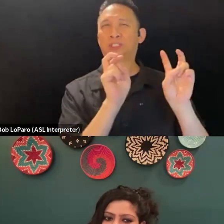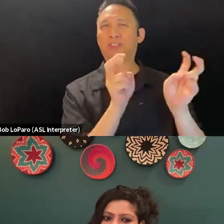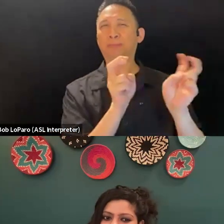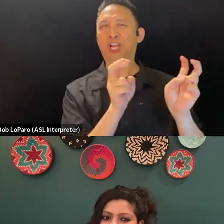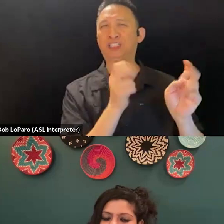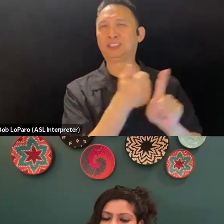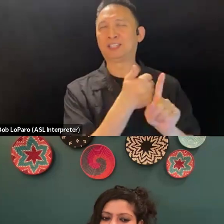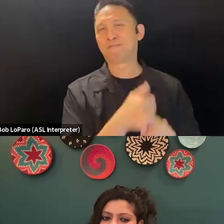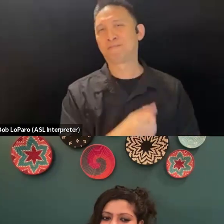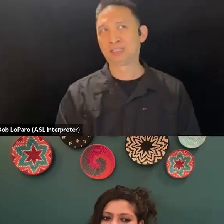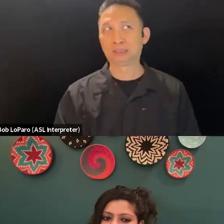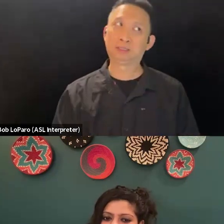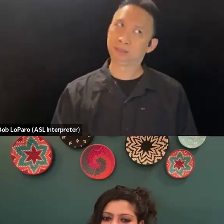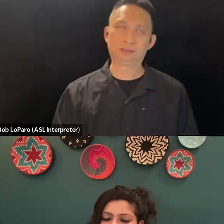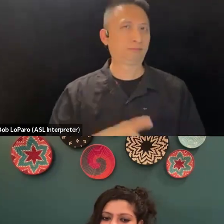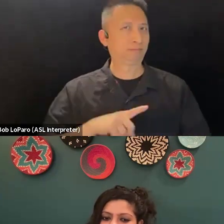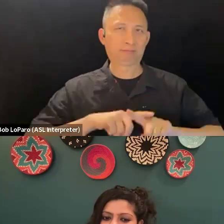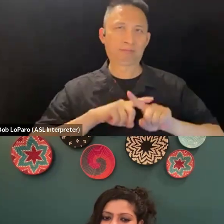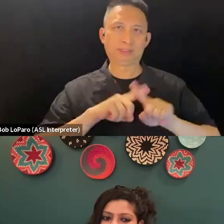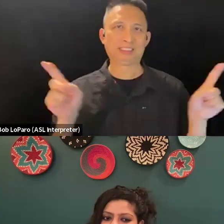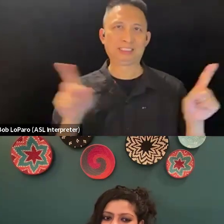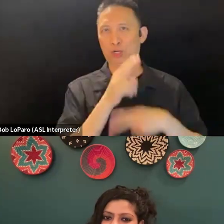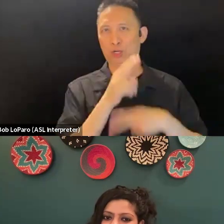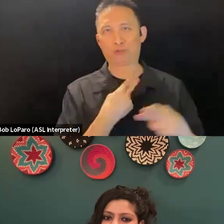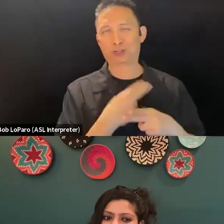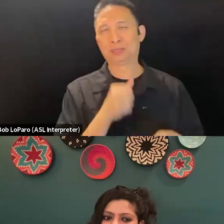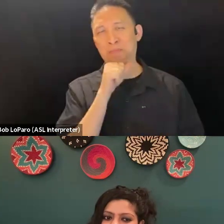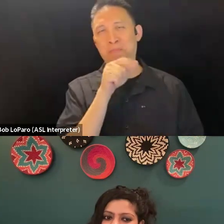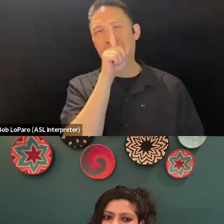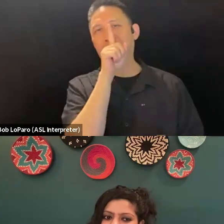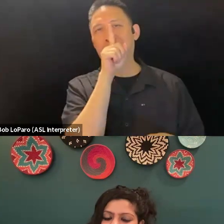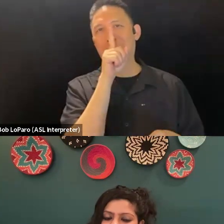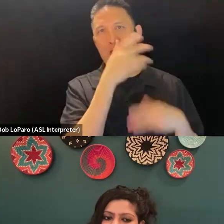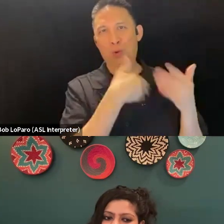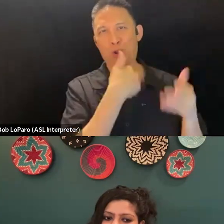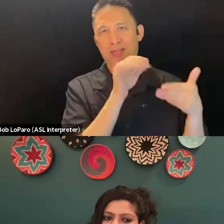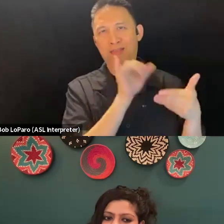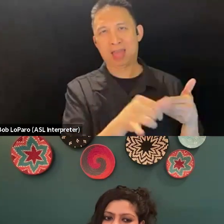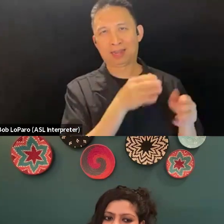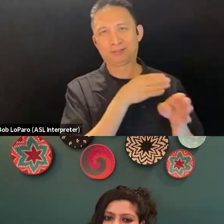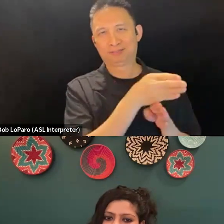how to go about applying to funds, basically. So any one of you can start.